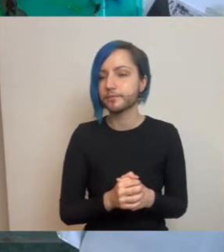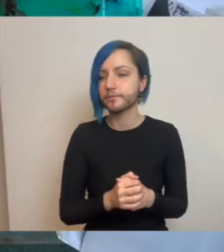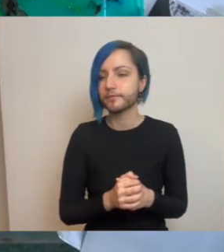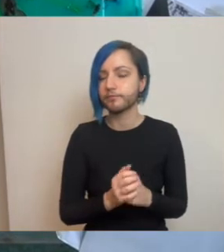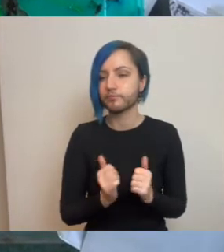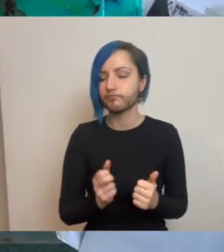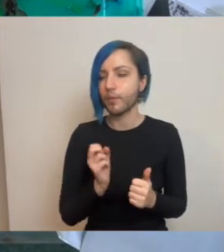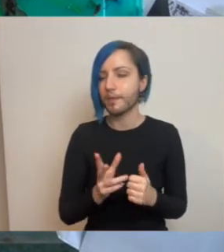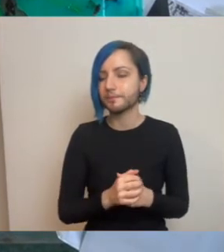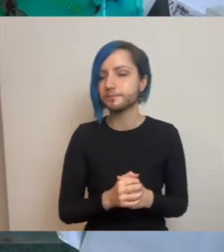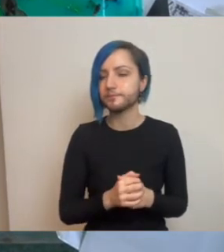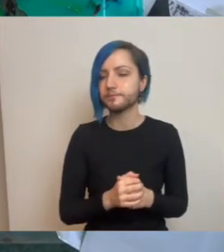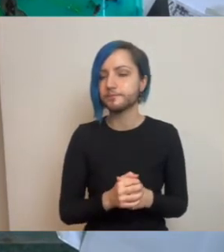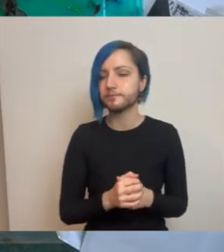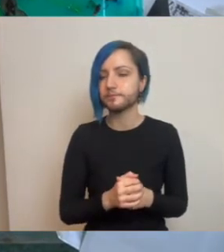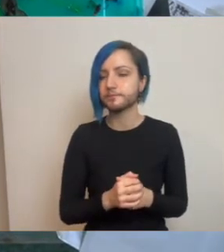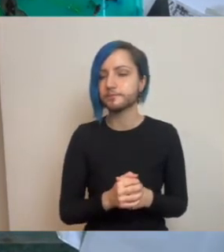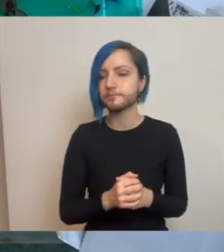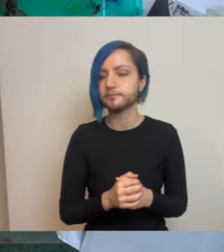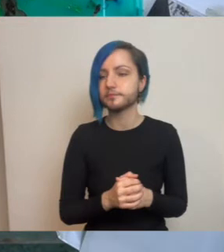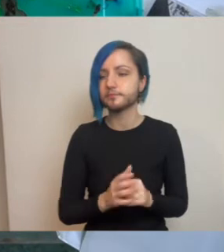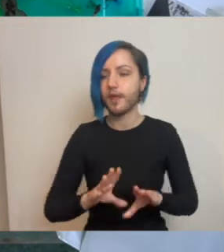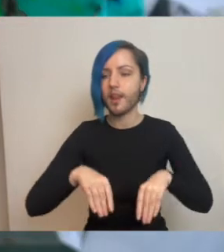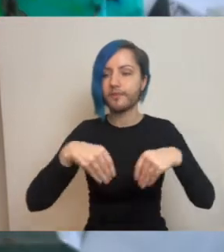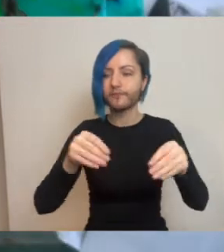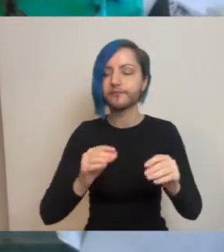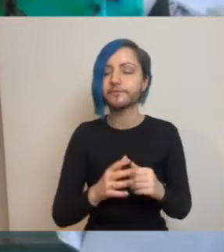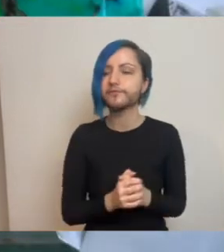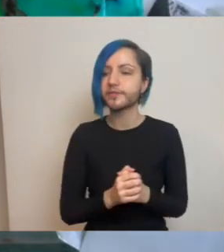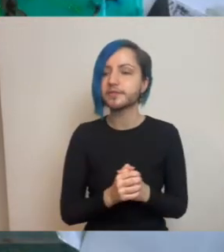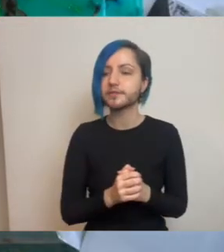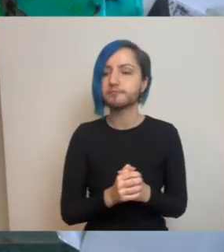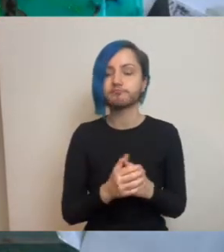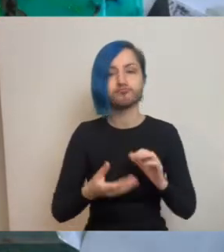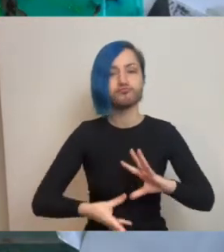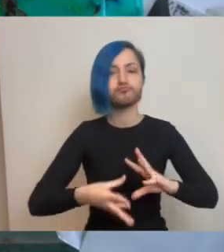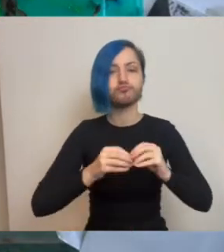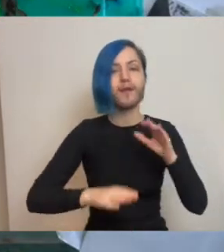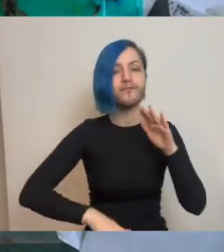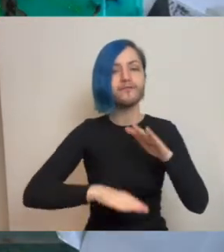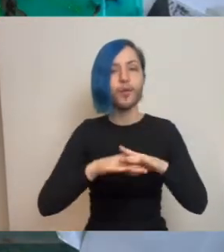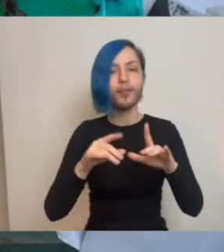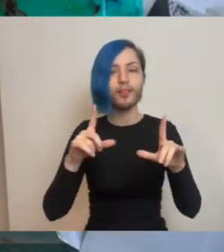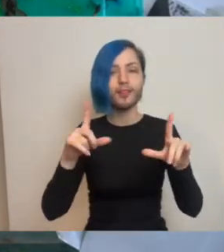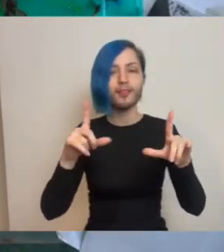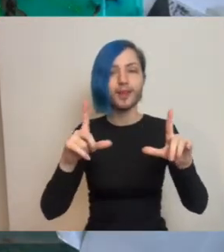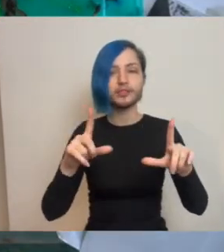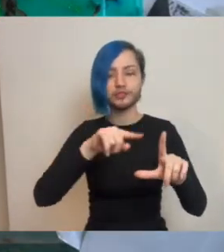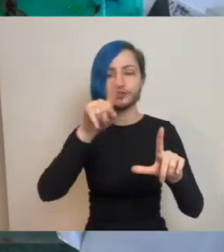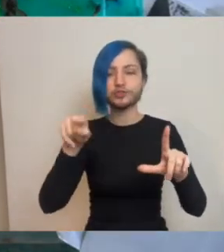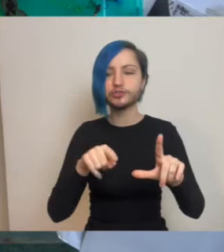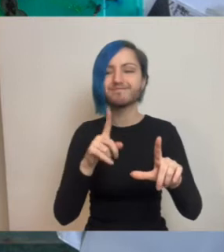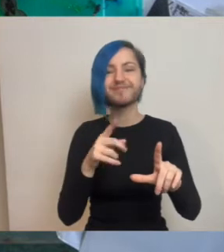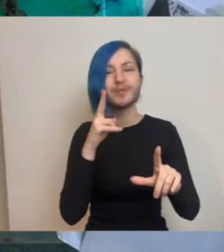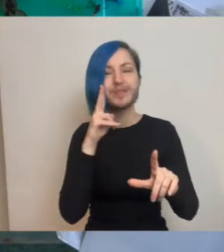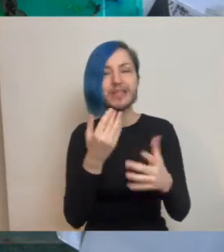Okay. And then lift it up and you have a whole image. Except for, like I said, where you put too much water,